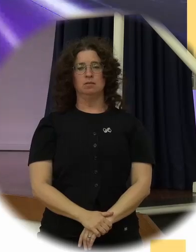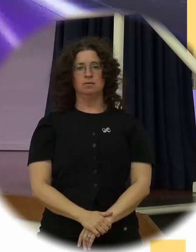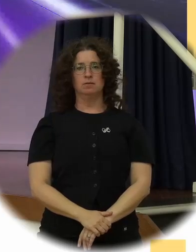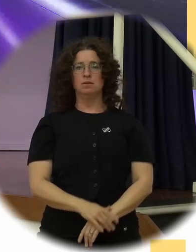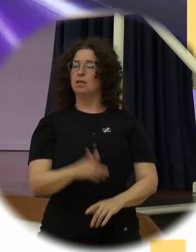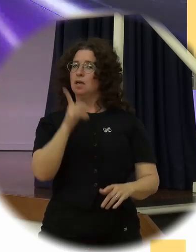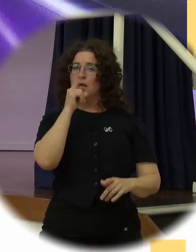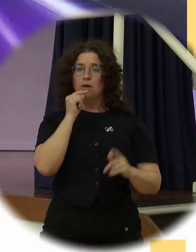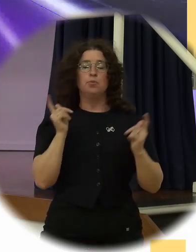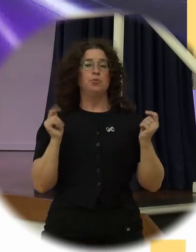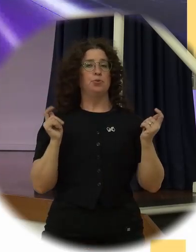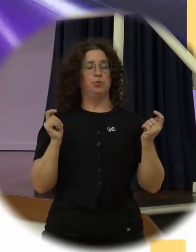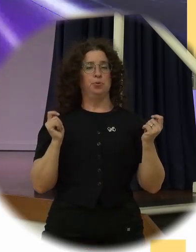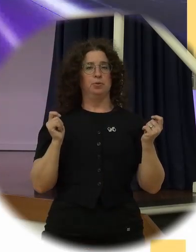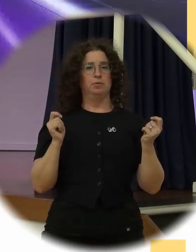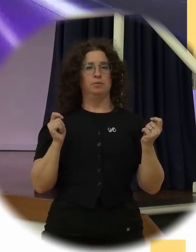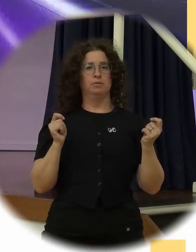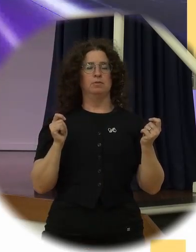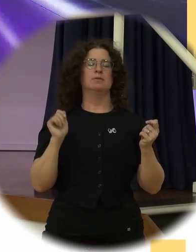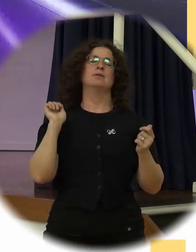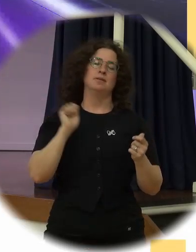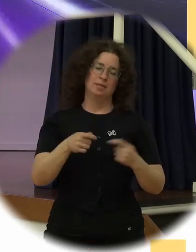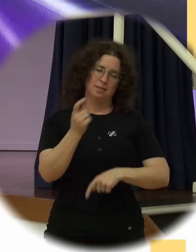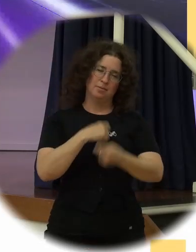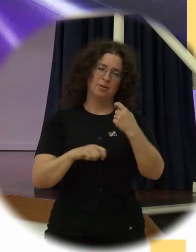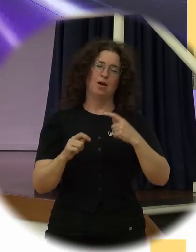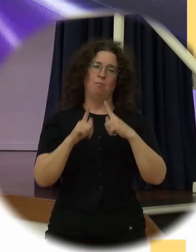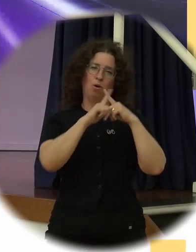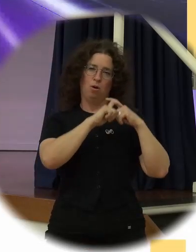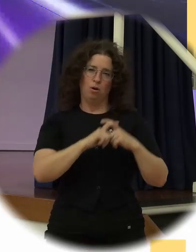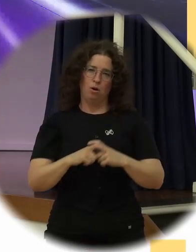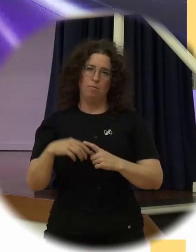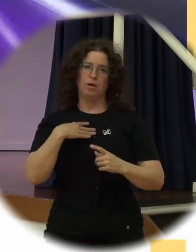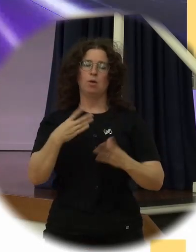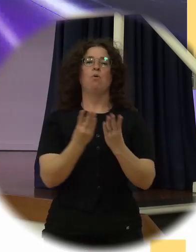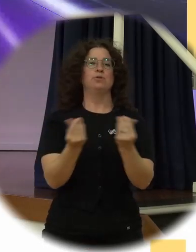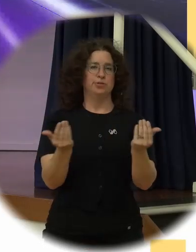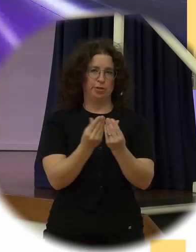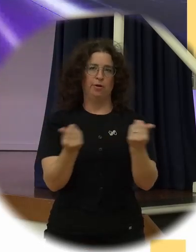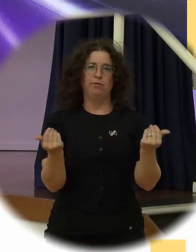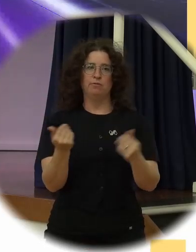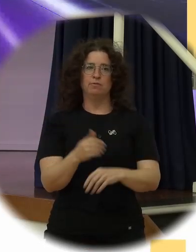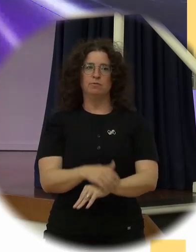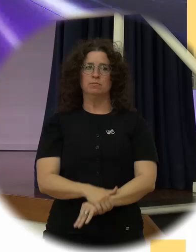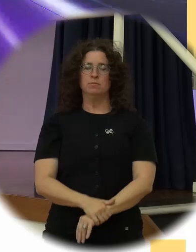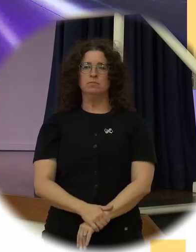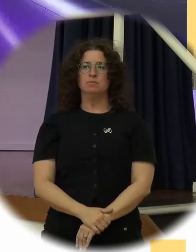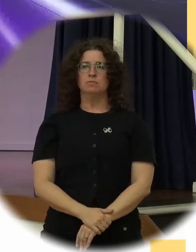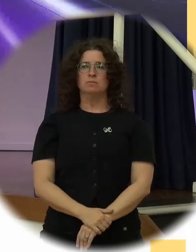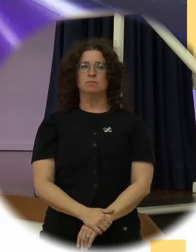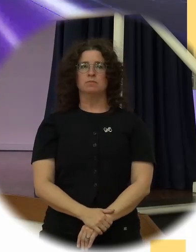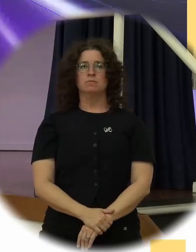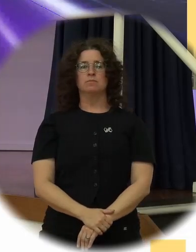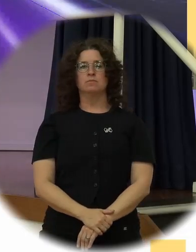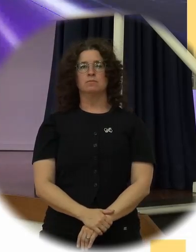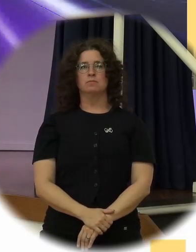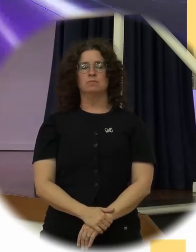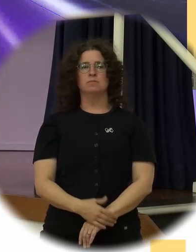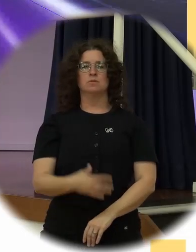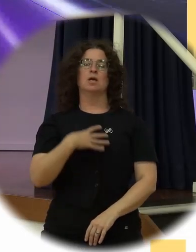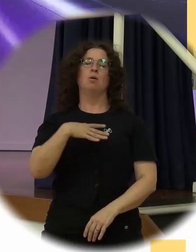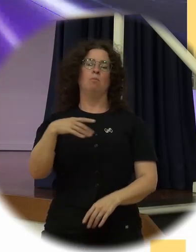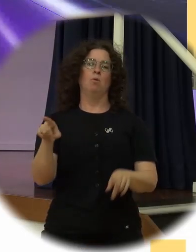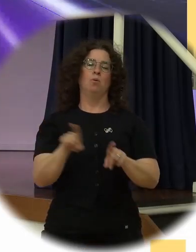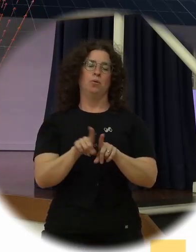be really simple. Of course, they get a little bit more complicated the more things I'm trying to solve with this, and there's a lot more that goes on with it,